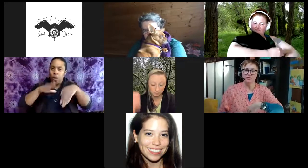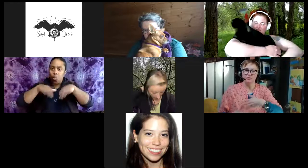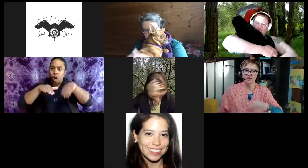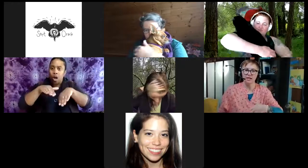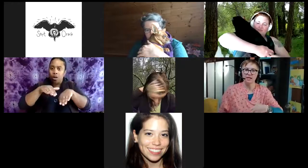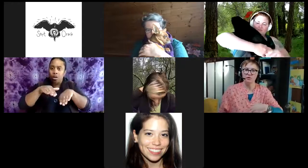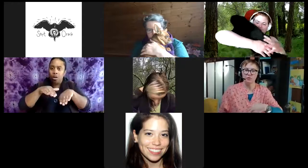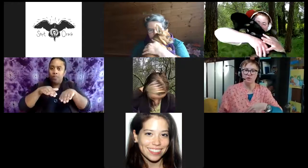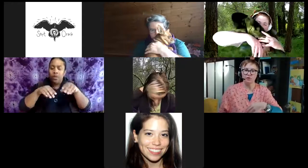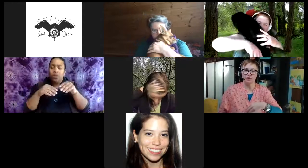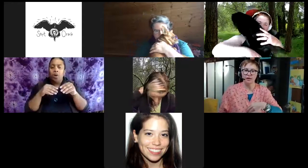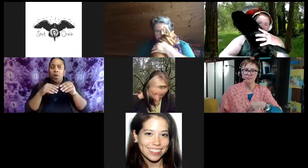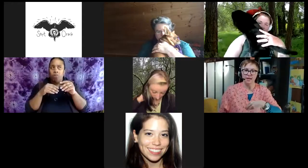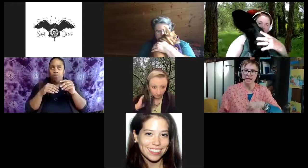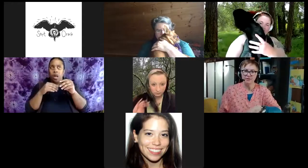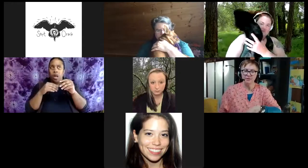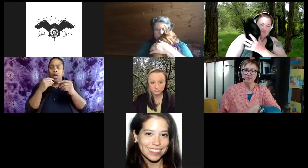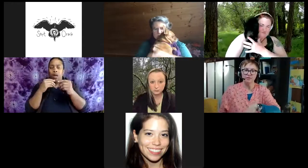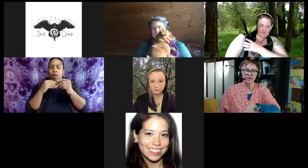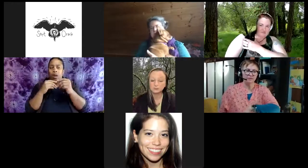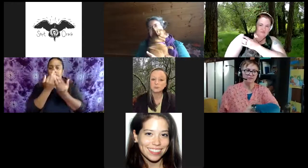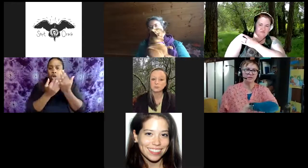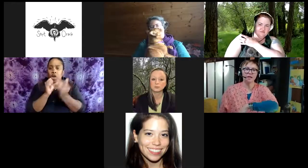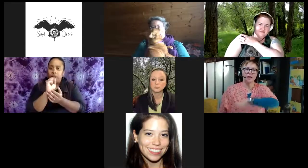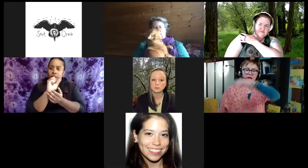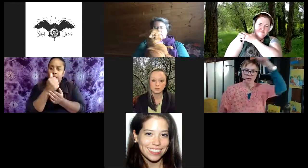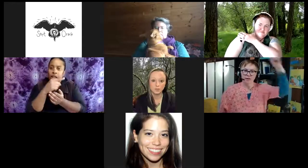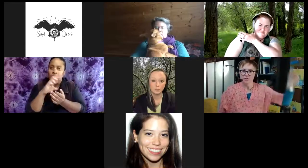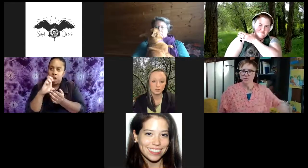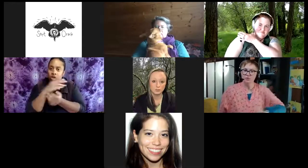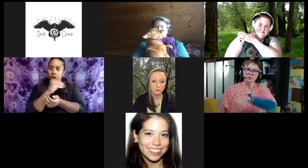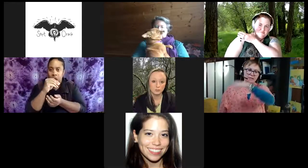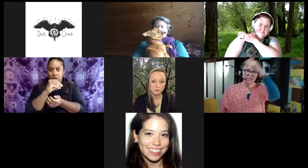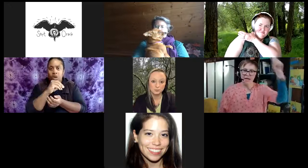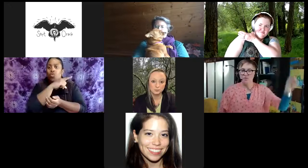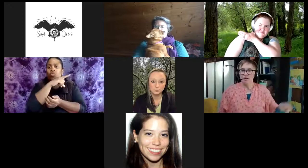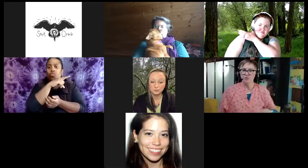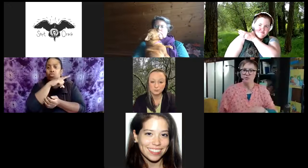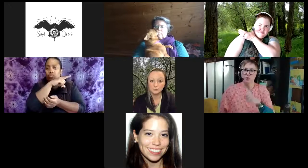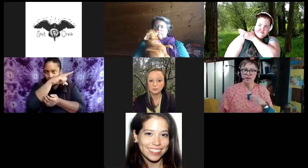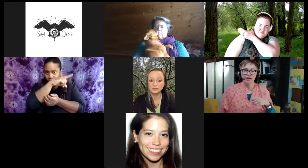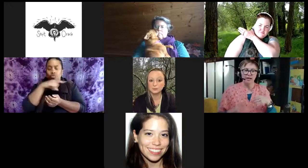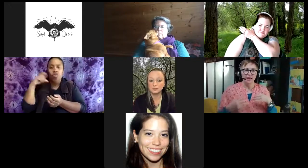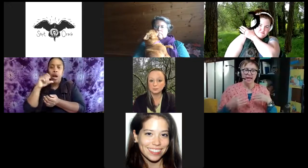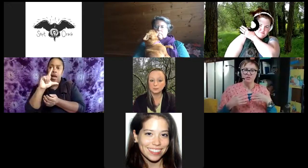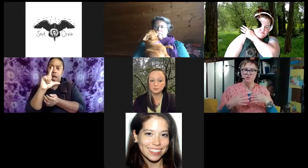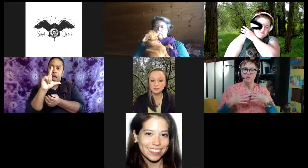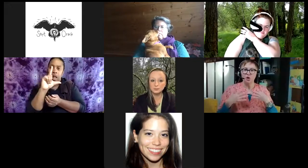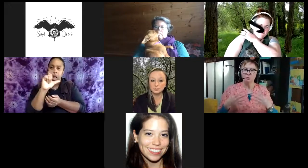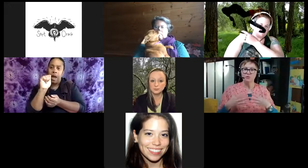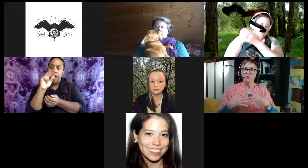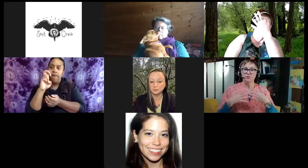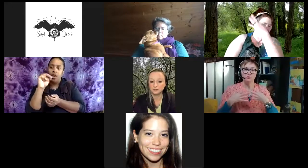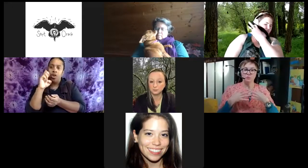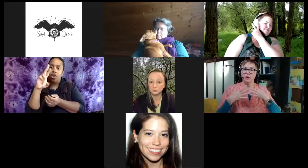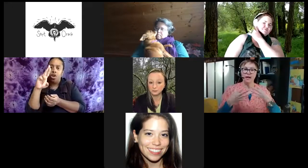some sage or lavender, dried lavender, in a circle 3 times around your doorway, and just be